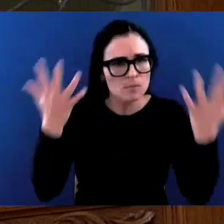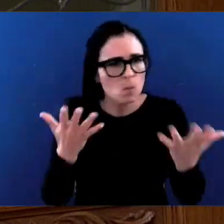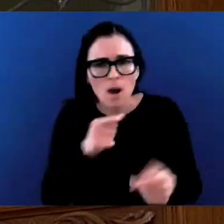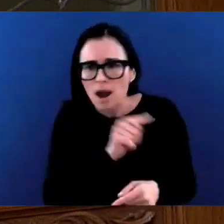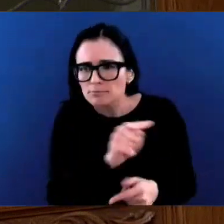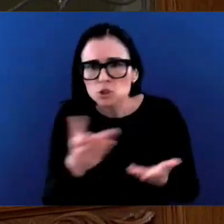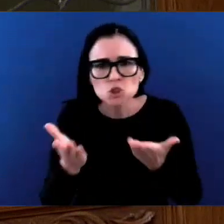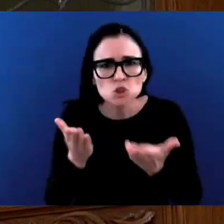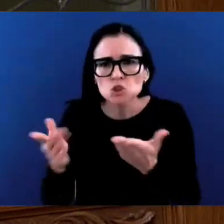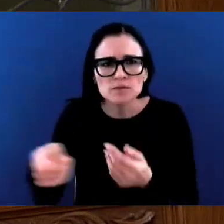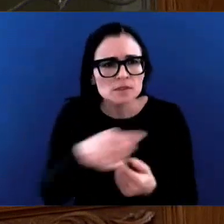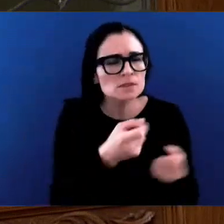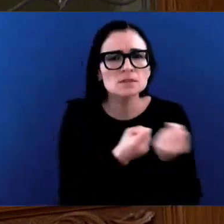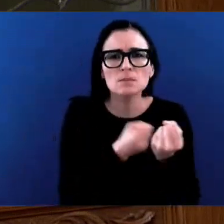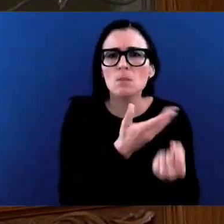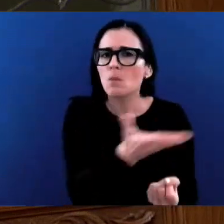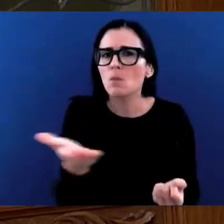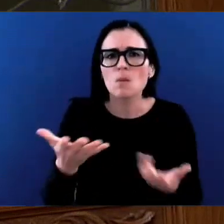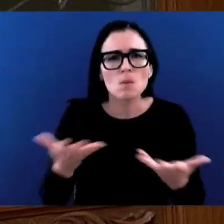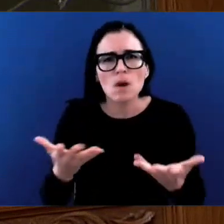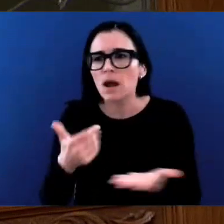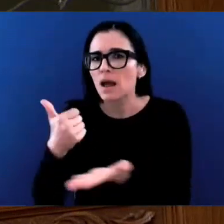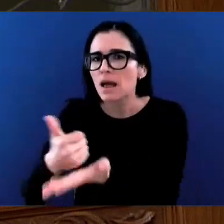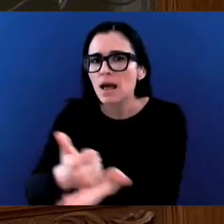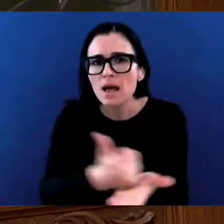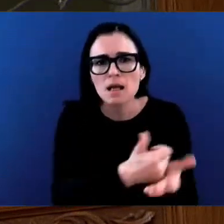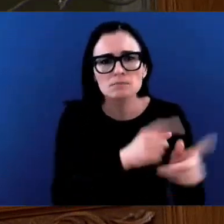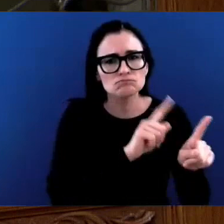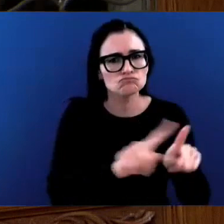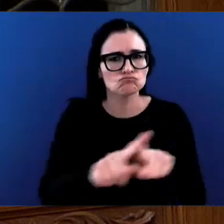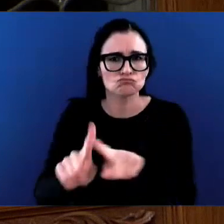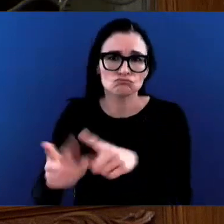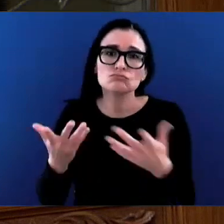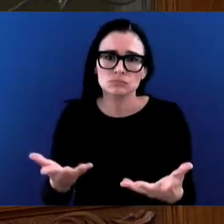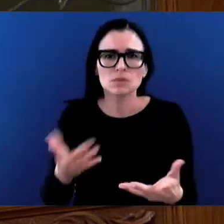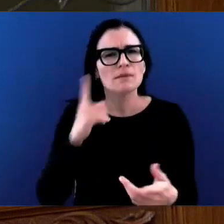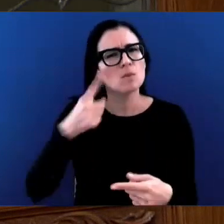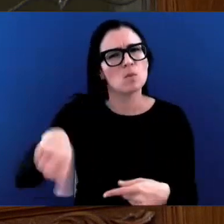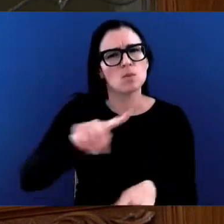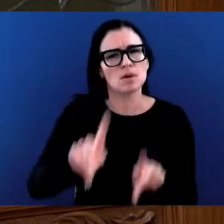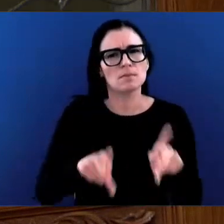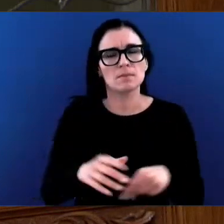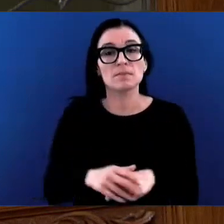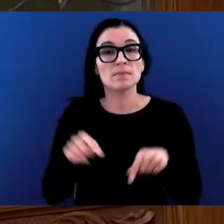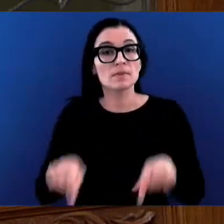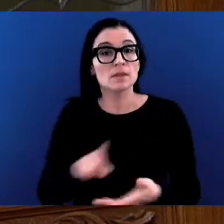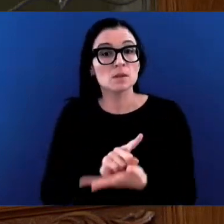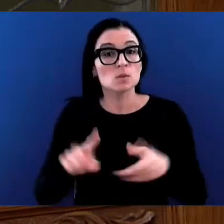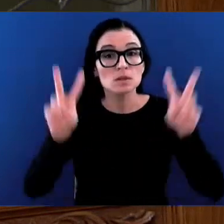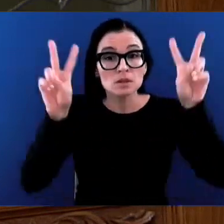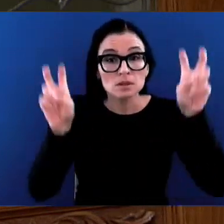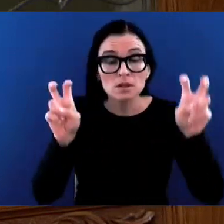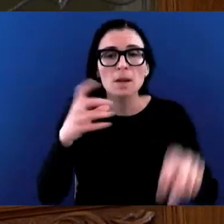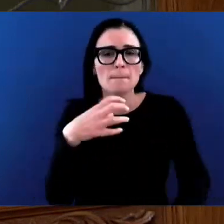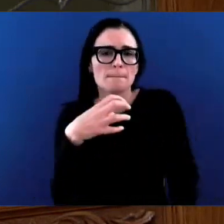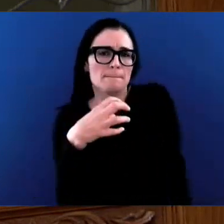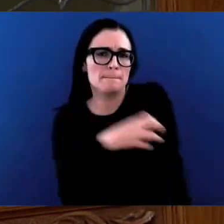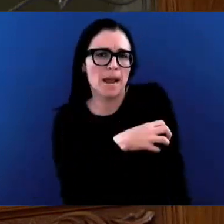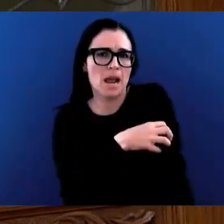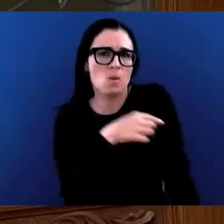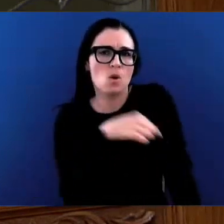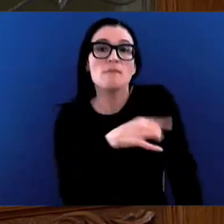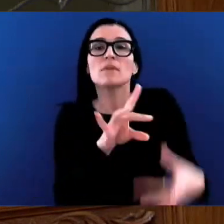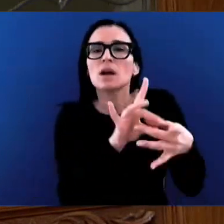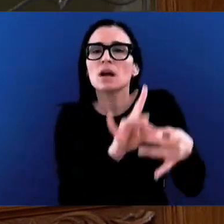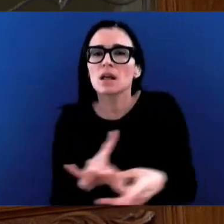The theme is the power of collaboration, an important one because we know it takes all of us to be dedicated to prevention and